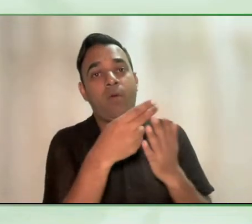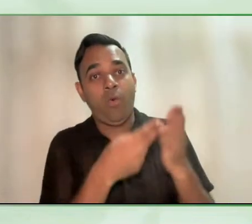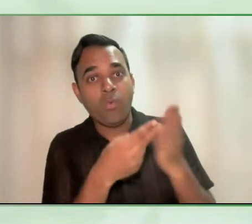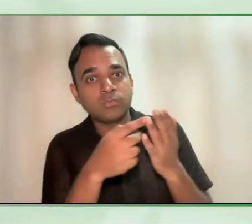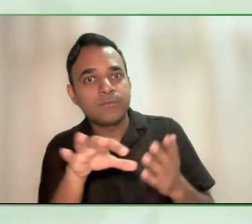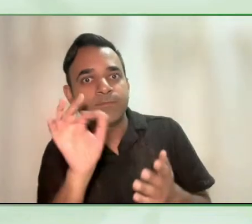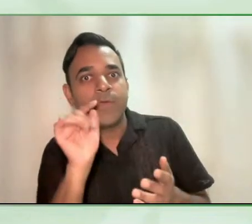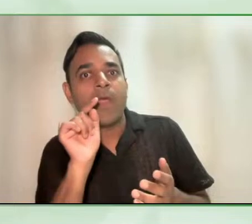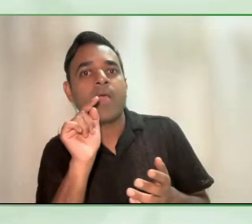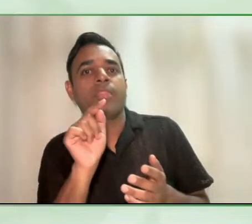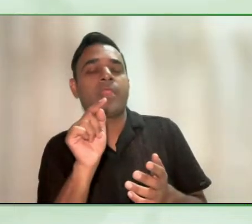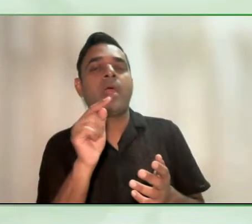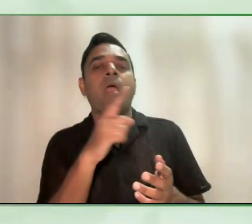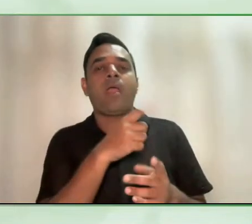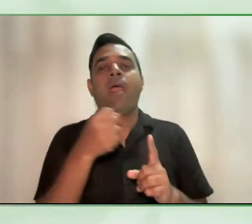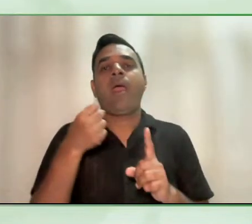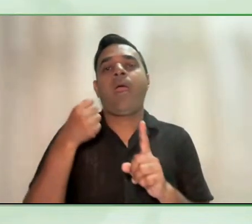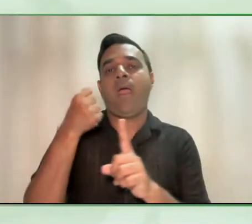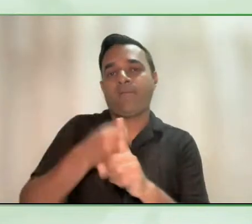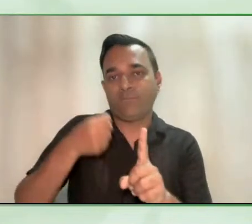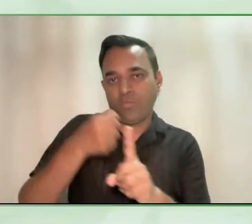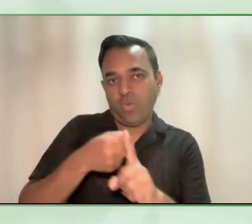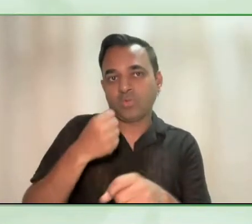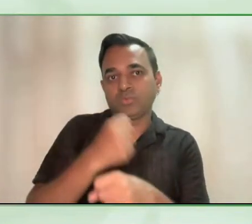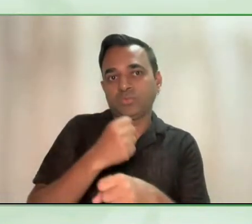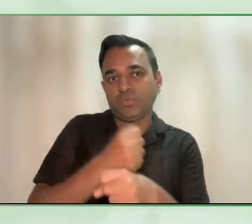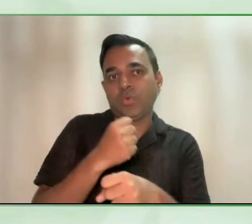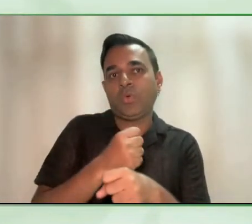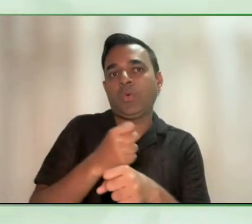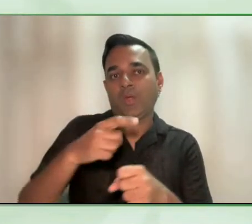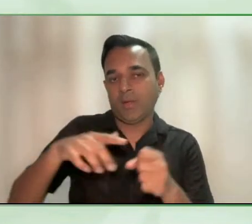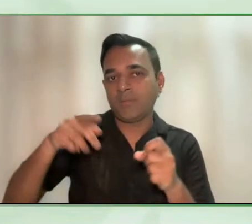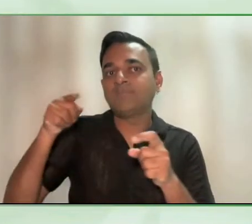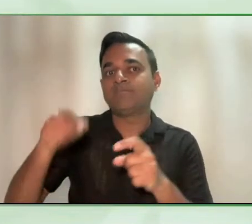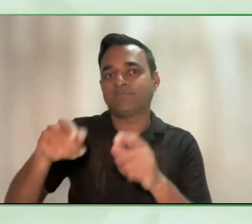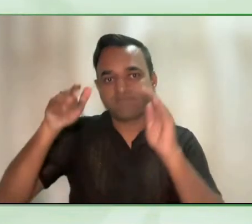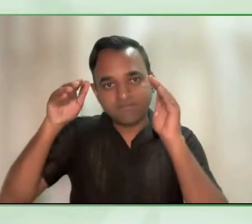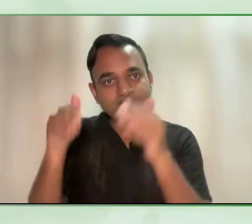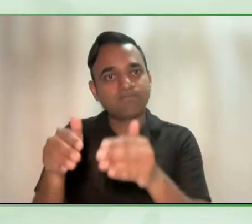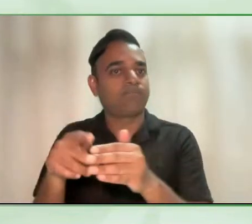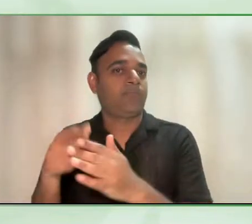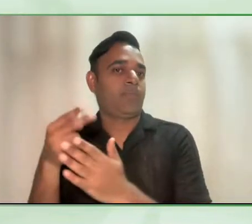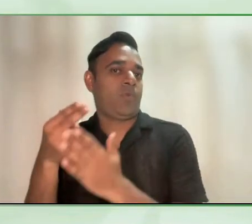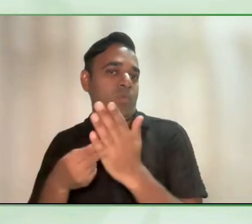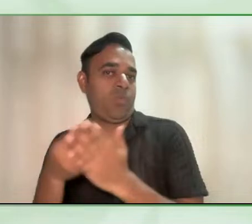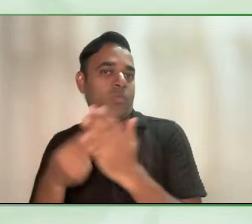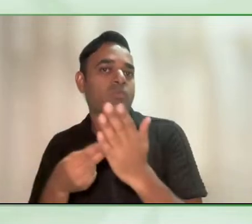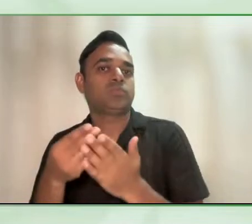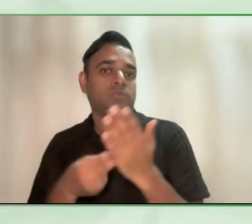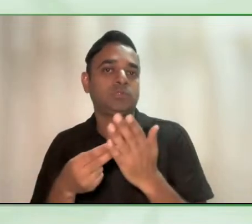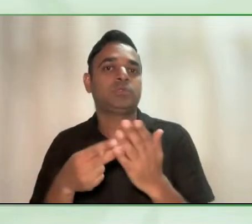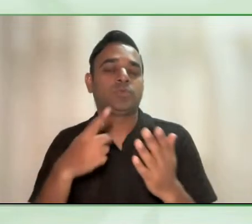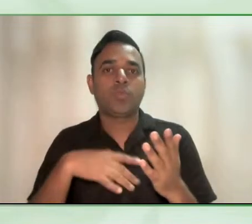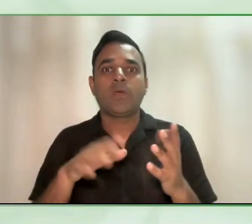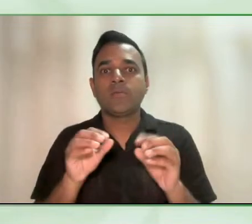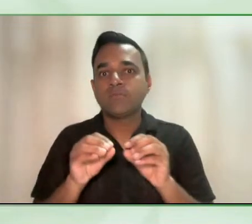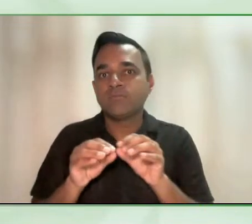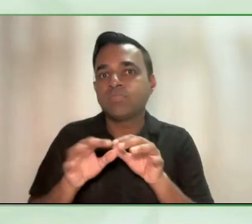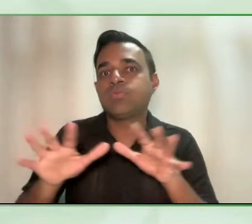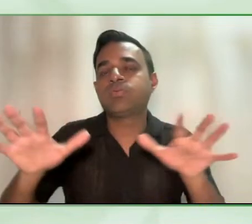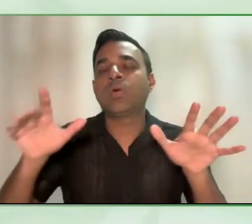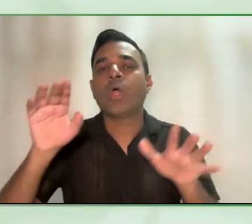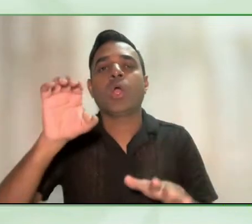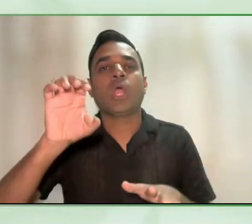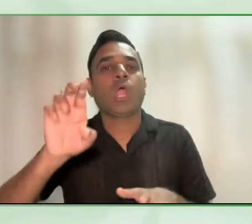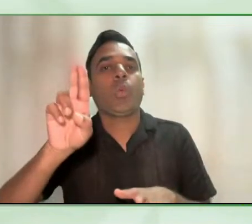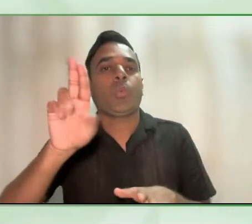year. I think what social protection and governments and at a European level, what we really need to look at is this freedom of